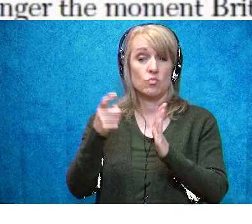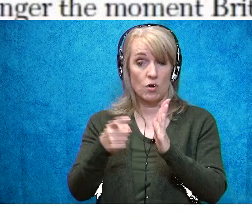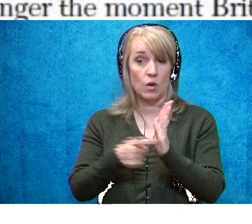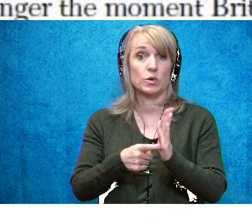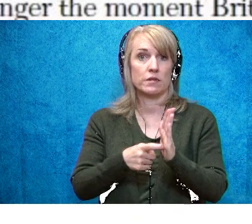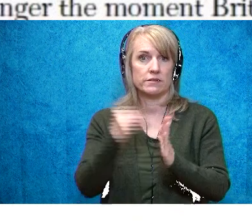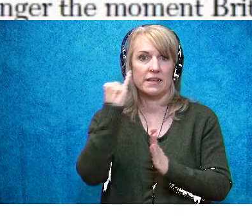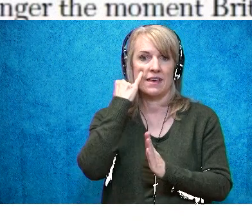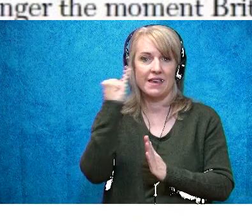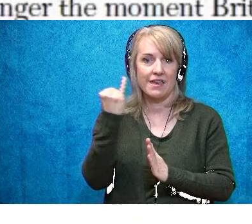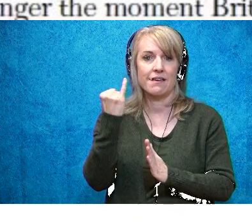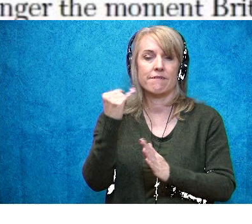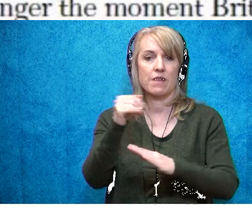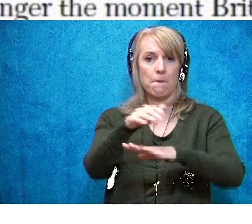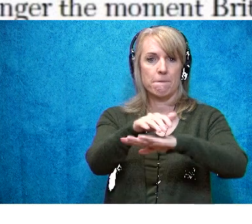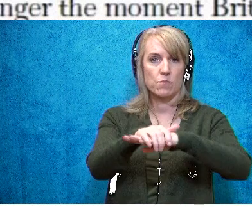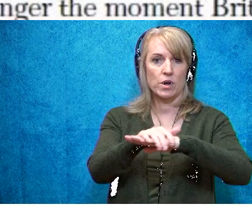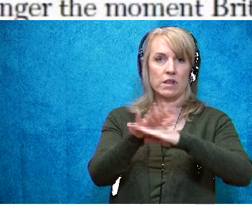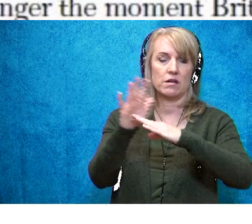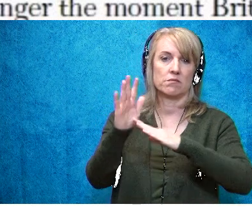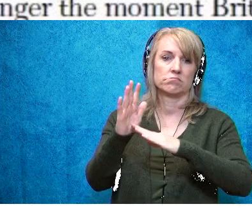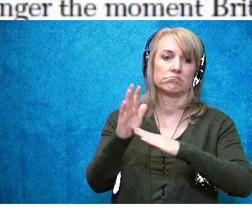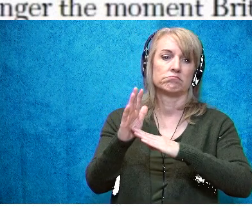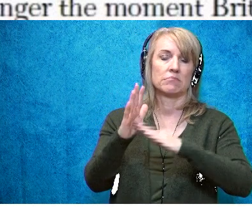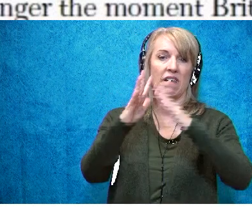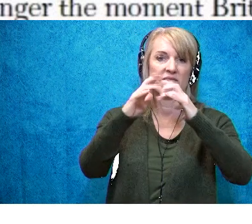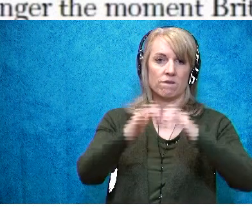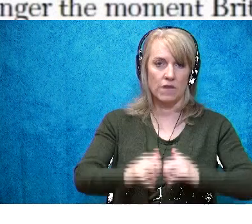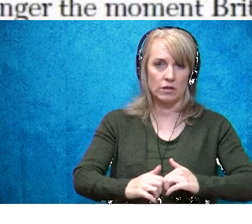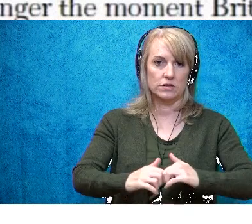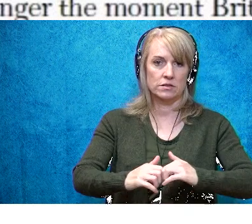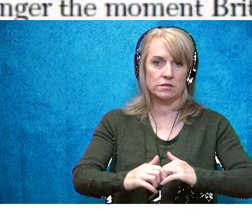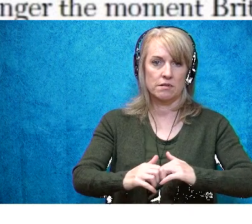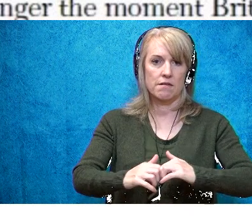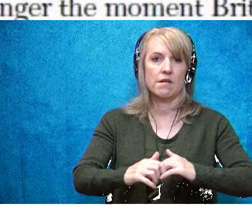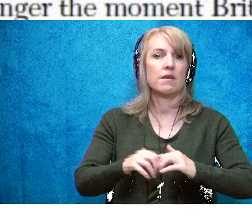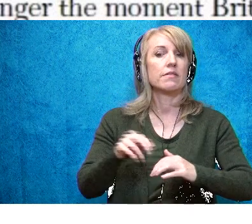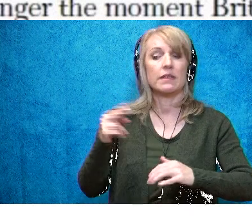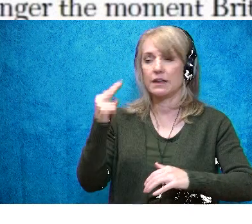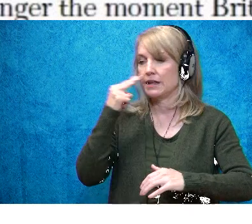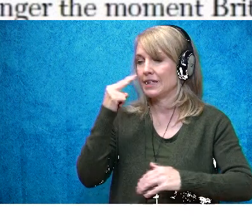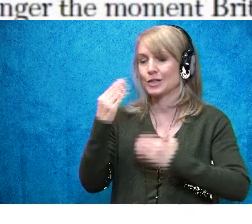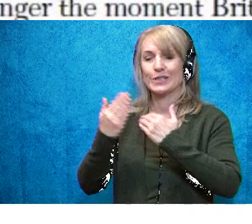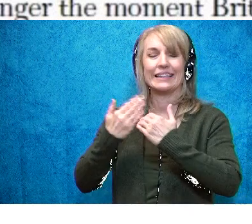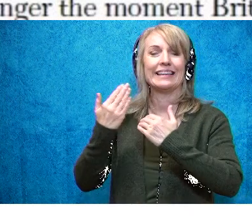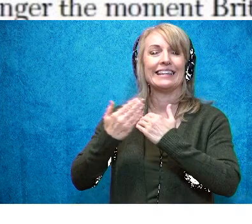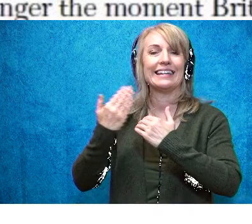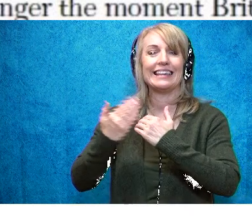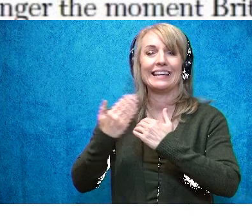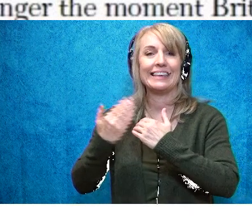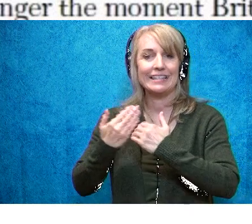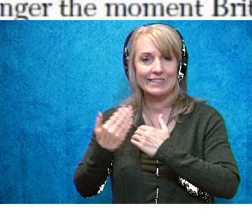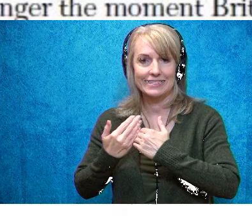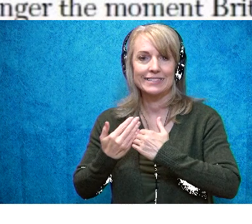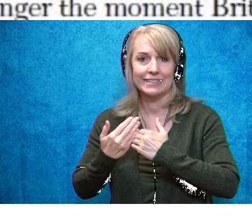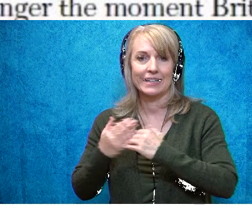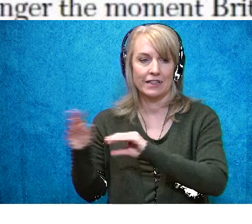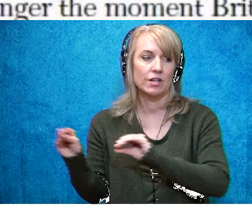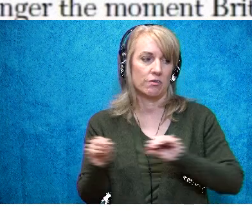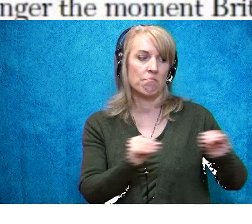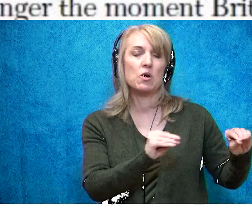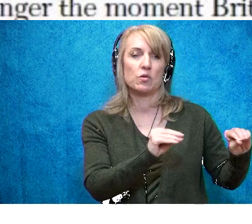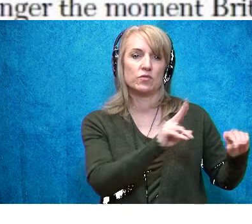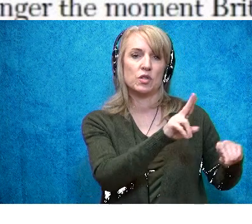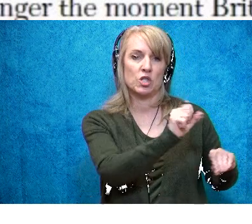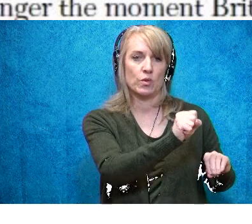they fall, then the Atlantic Ocean is no task. Hitler can easily invade and come toward the United States. So